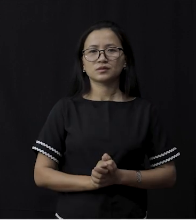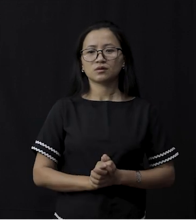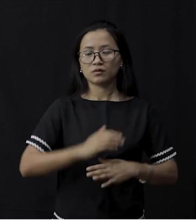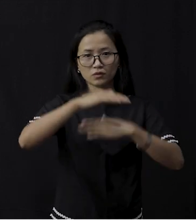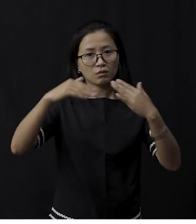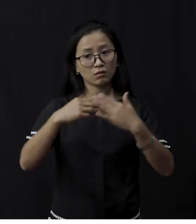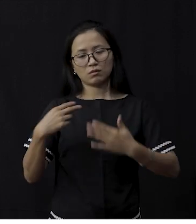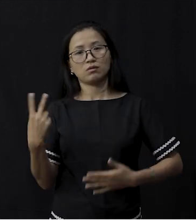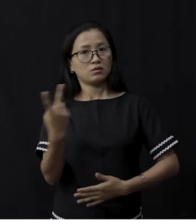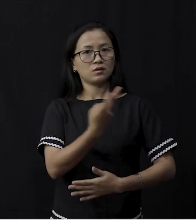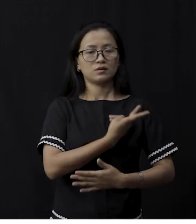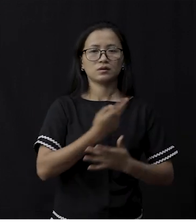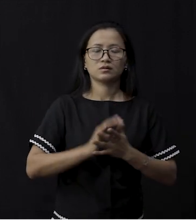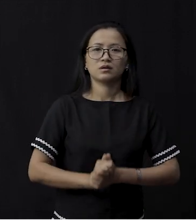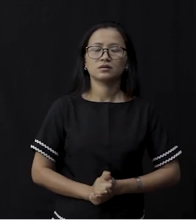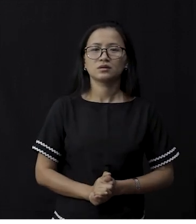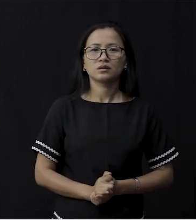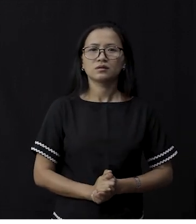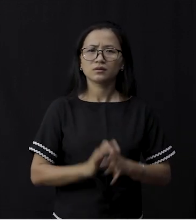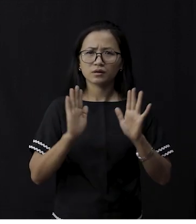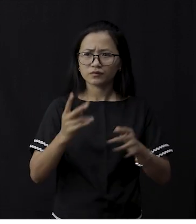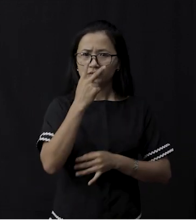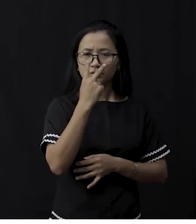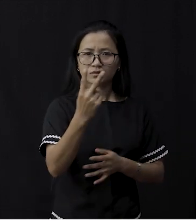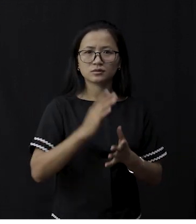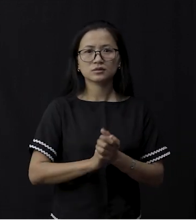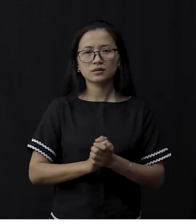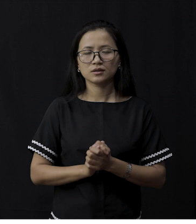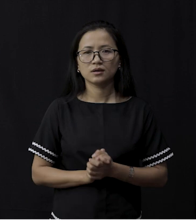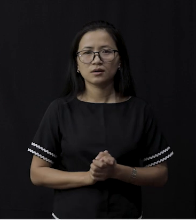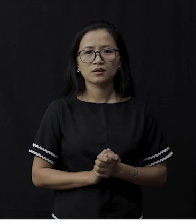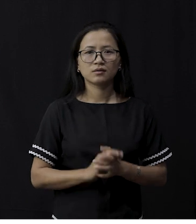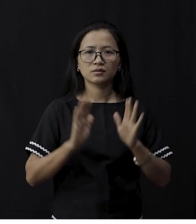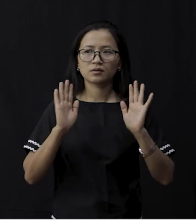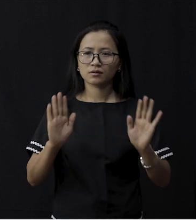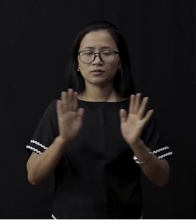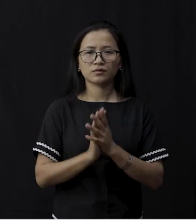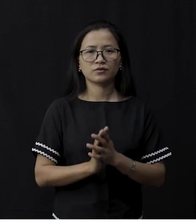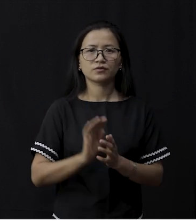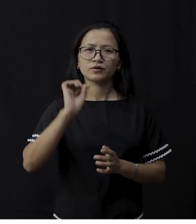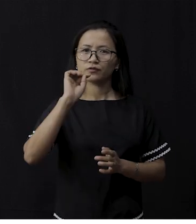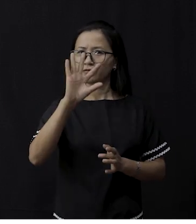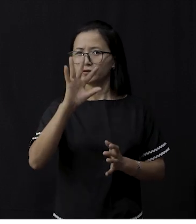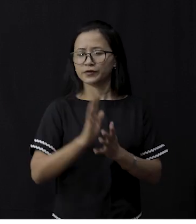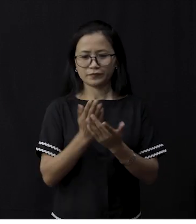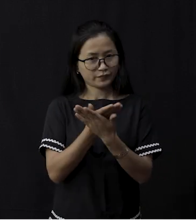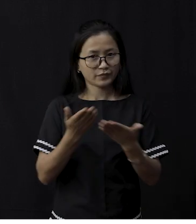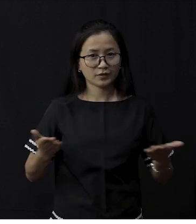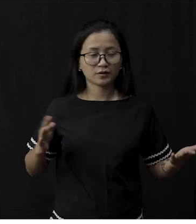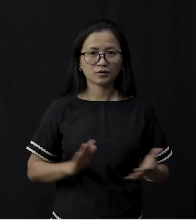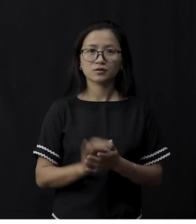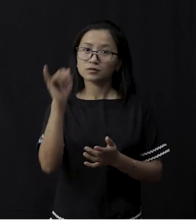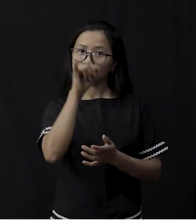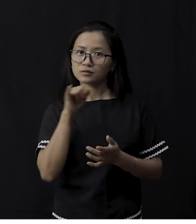for all of us. So have you? Oh, I have already noticed 5 things. Oh,